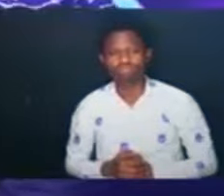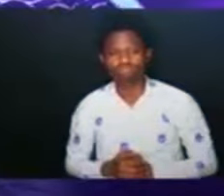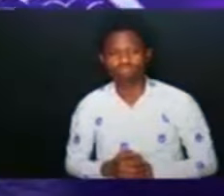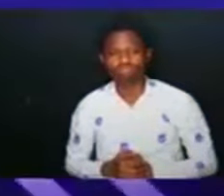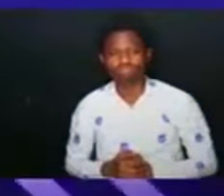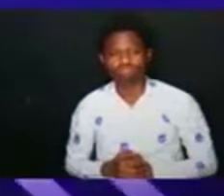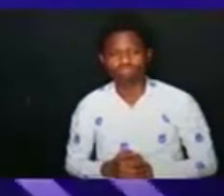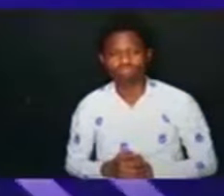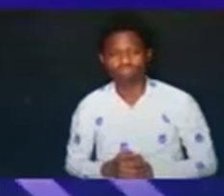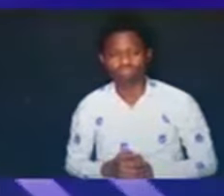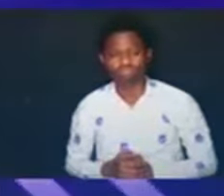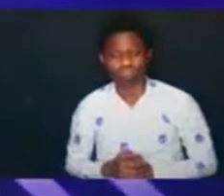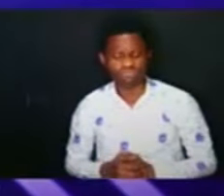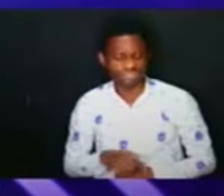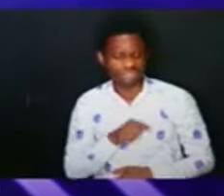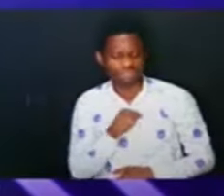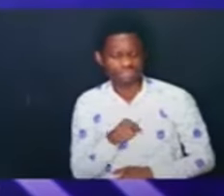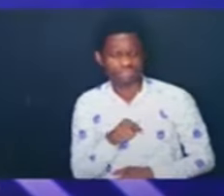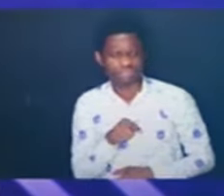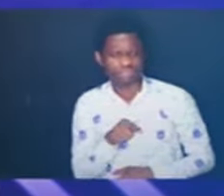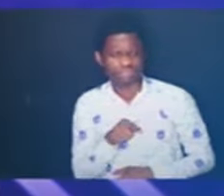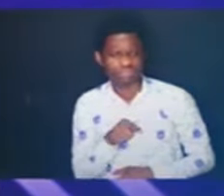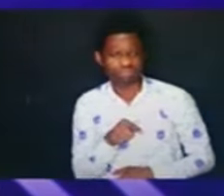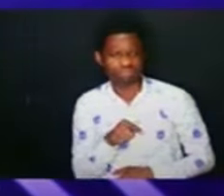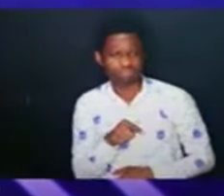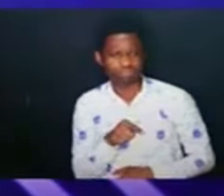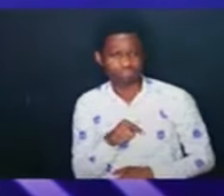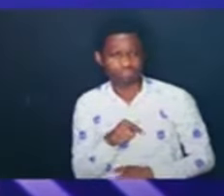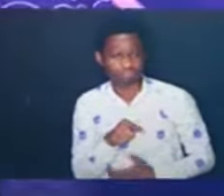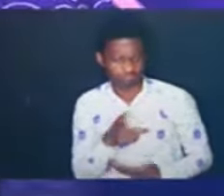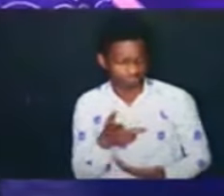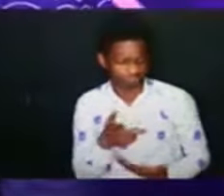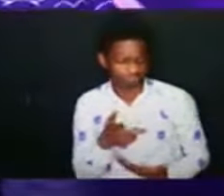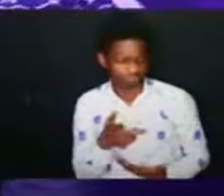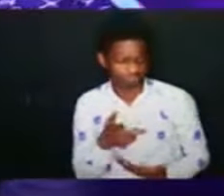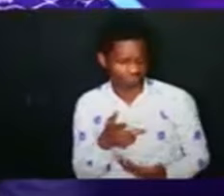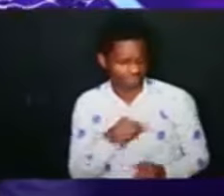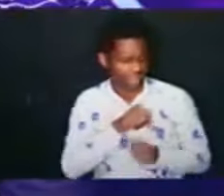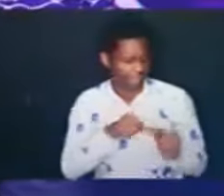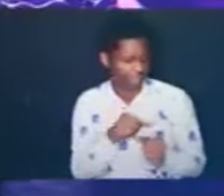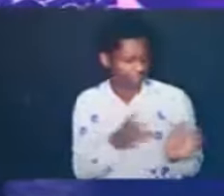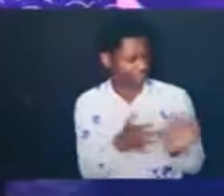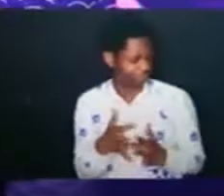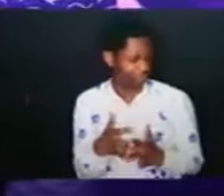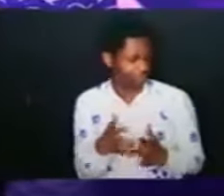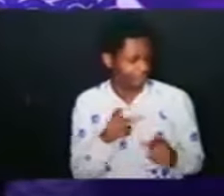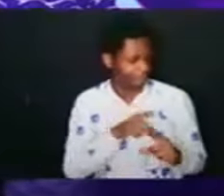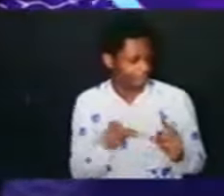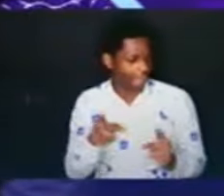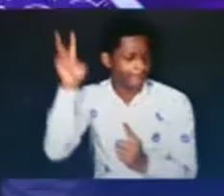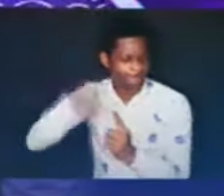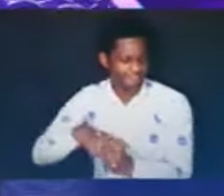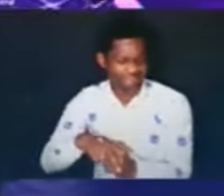This is a messianic sign. But you see, the application is the same. We, if a Christo no, nanso, yet to